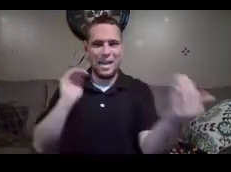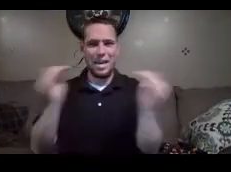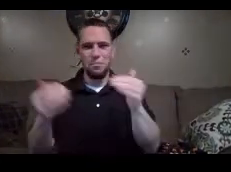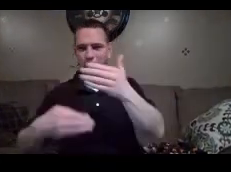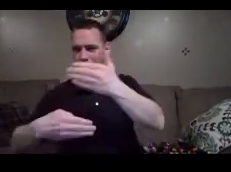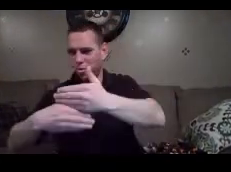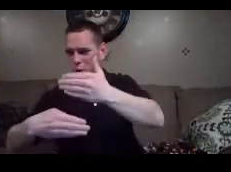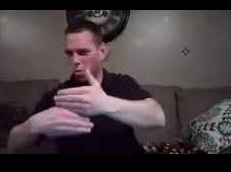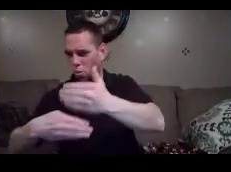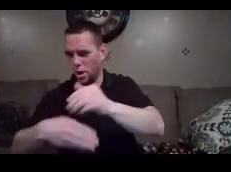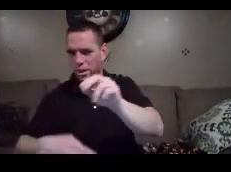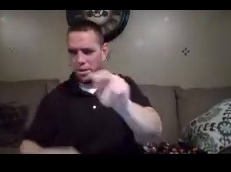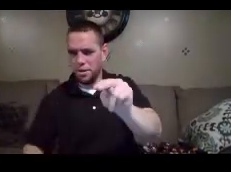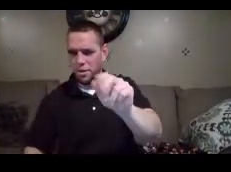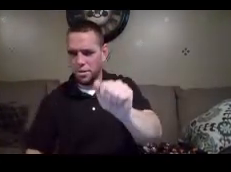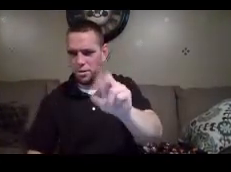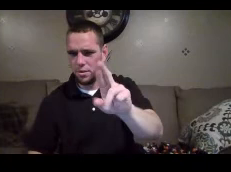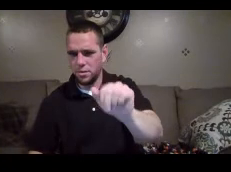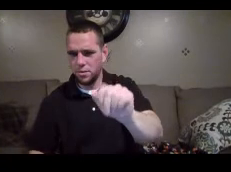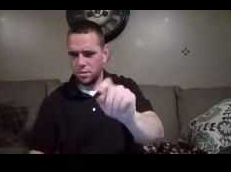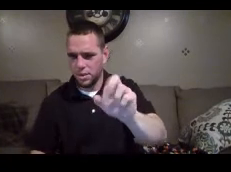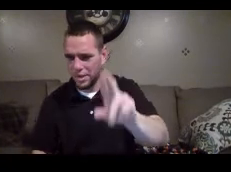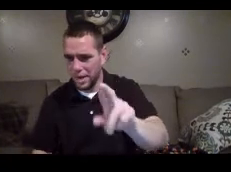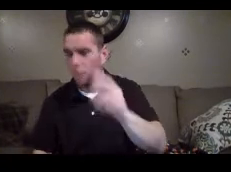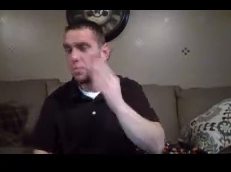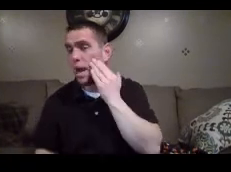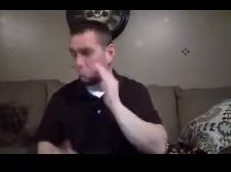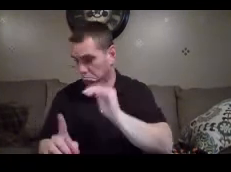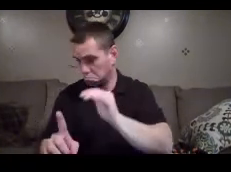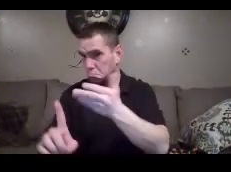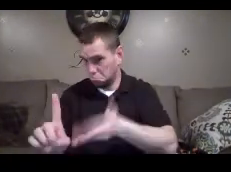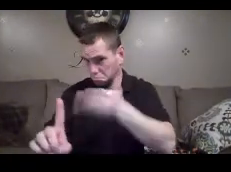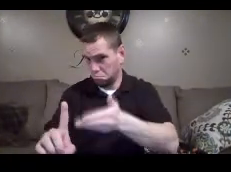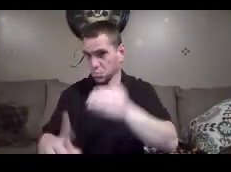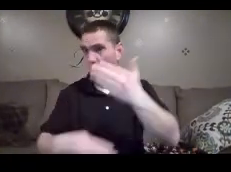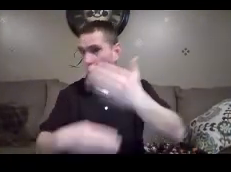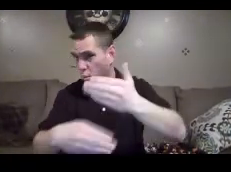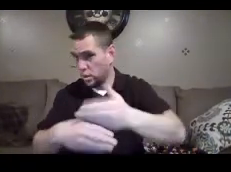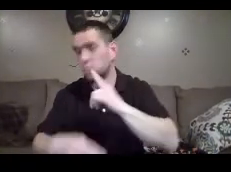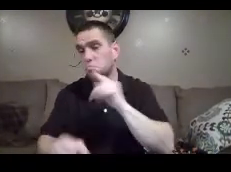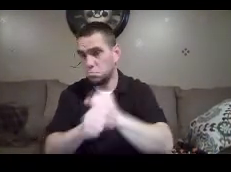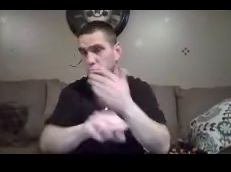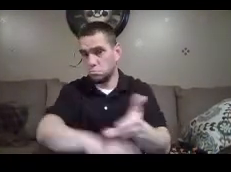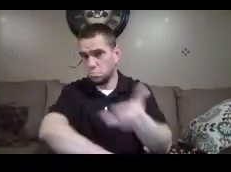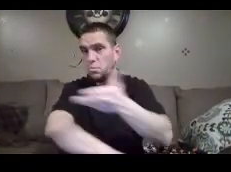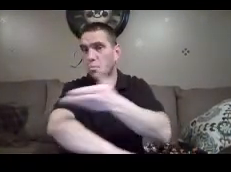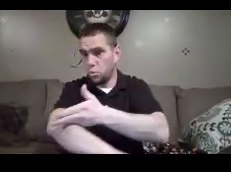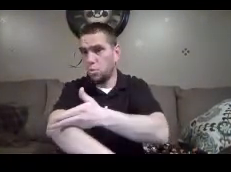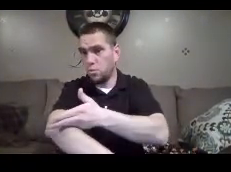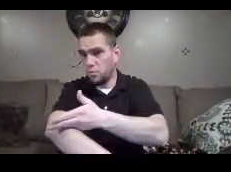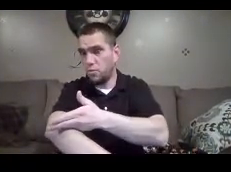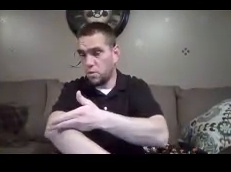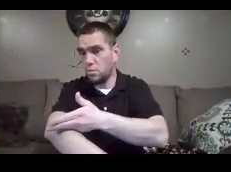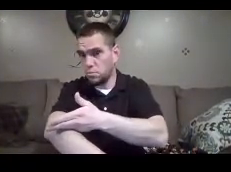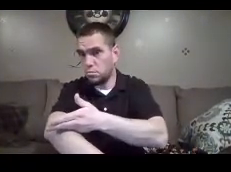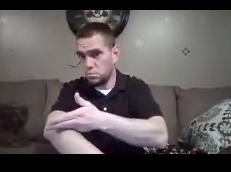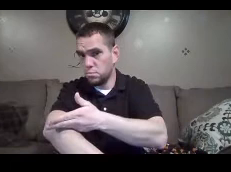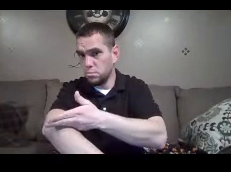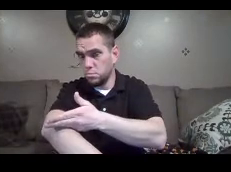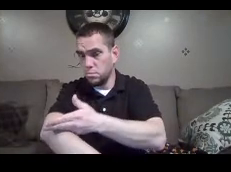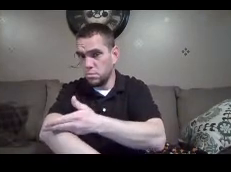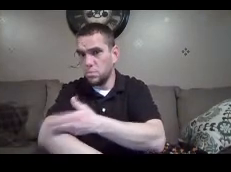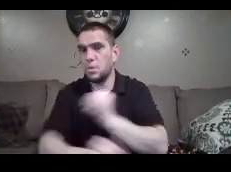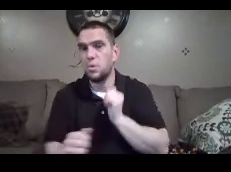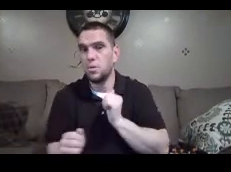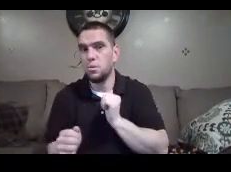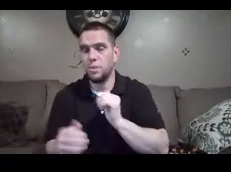narrator had some huge improvements between huge improvements with Windows 10, I